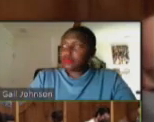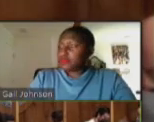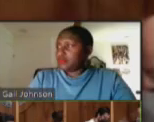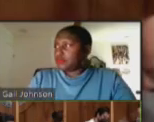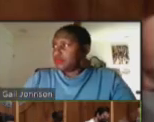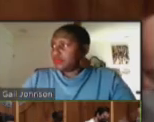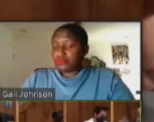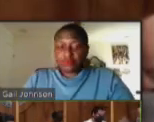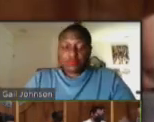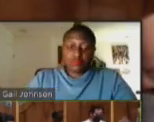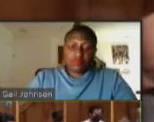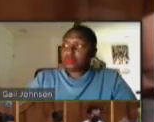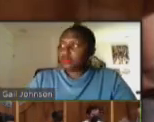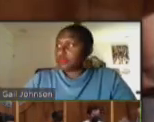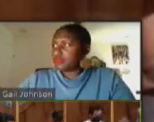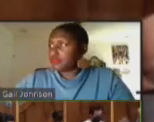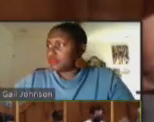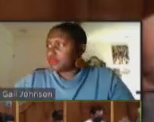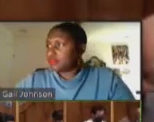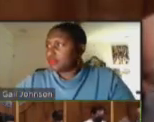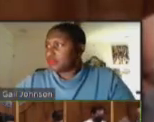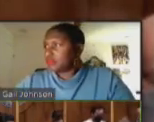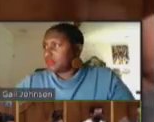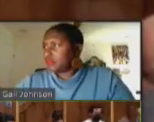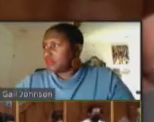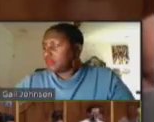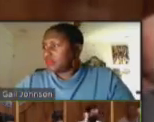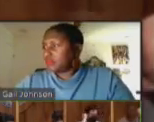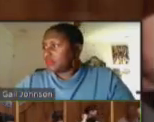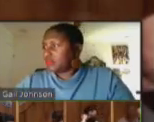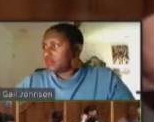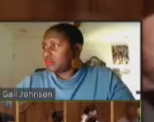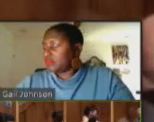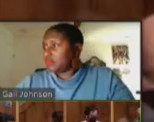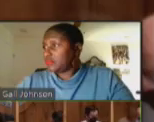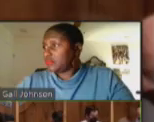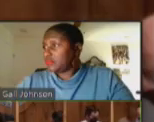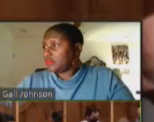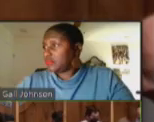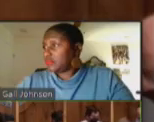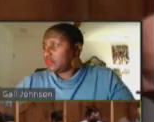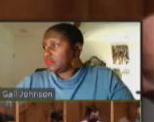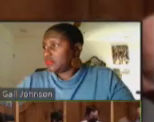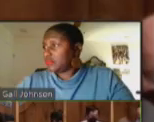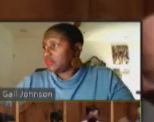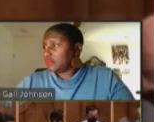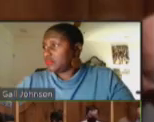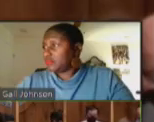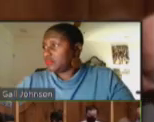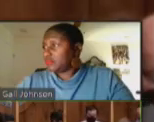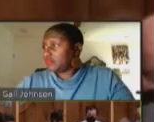there's nothing directly being asked of the city as far as direct participation. Perhaps some ancillary participation